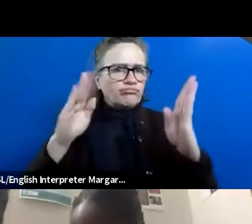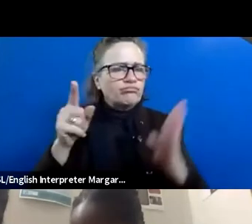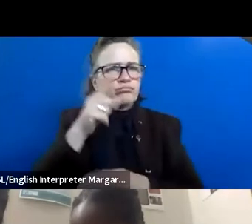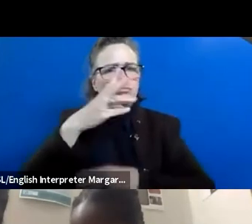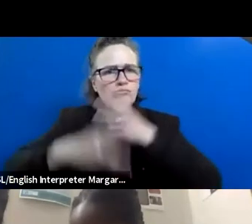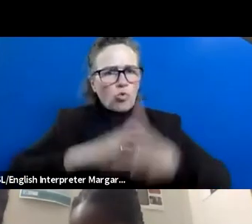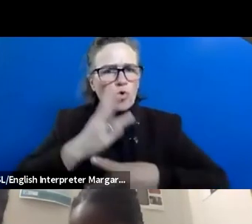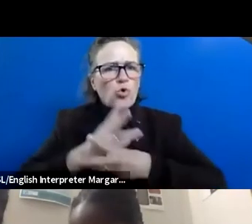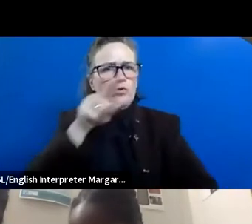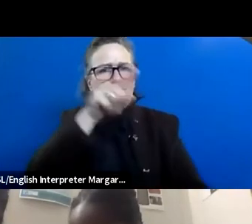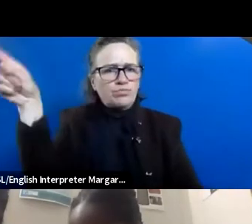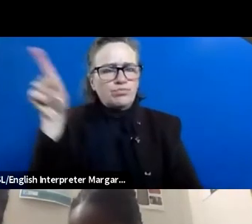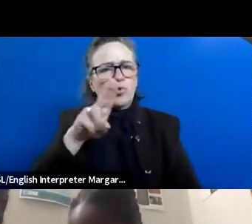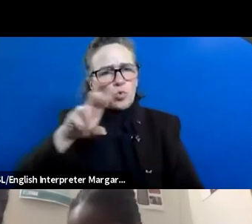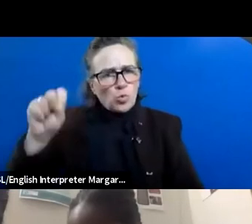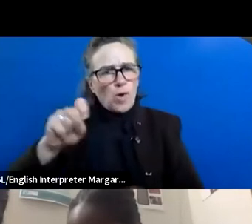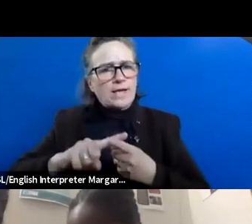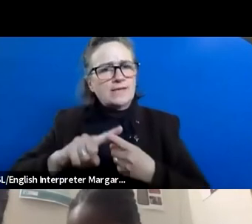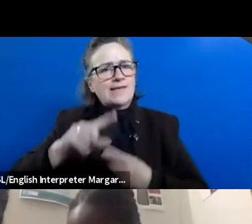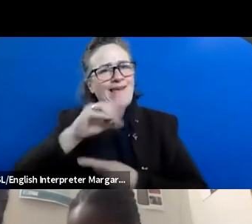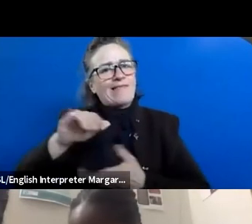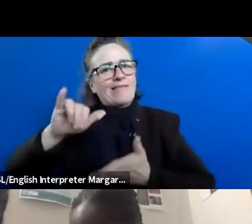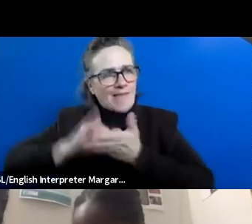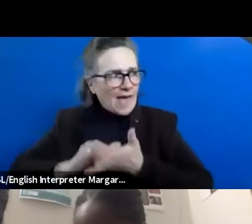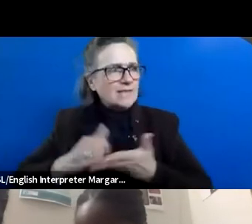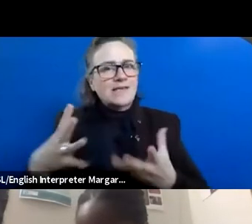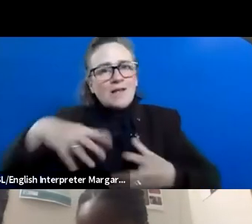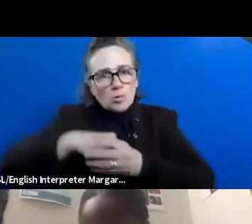as an extension of their anti-racist and anti-colonial work.